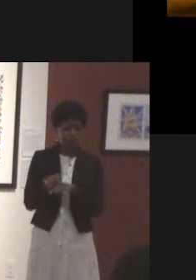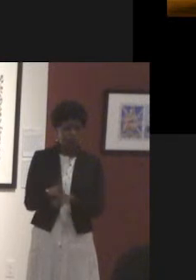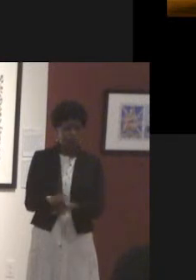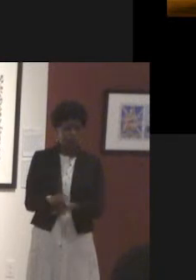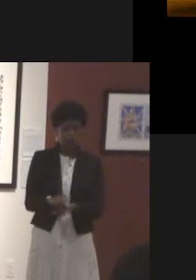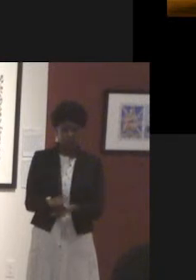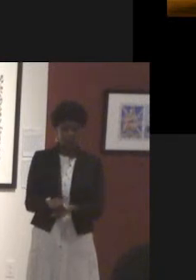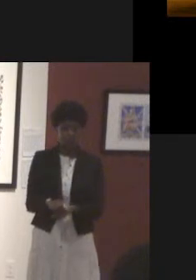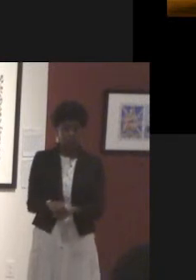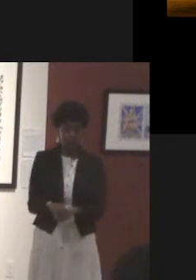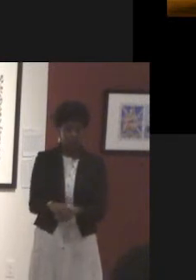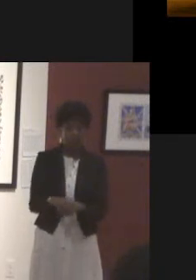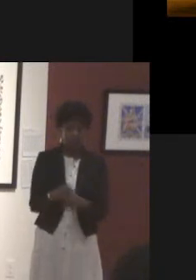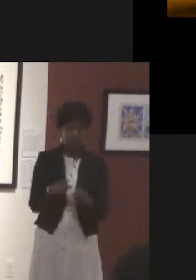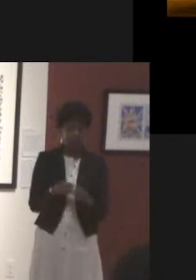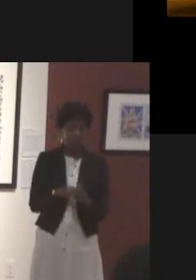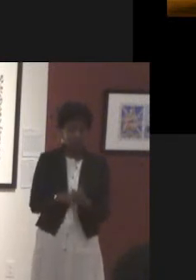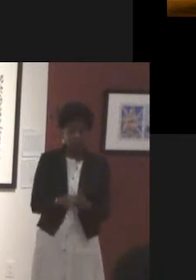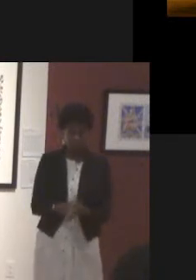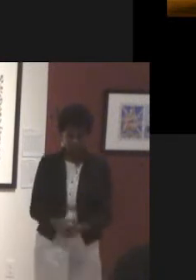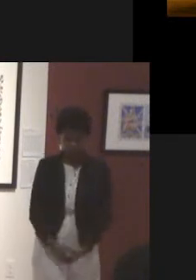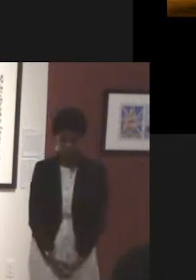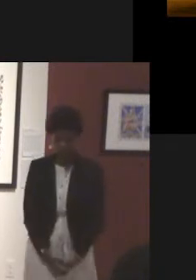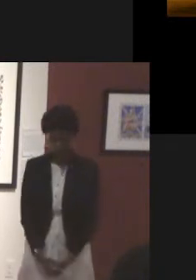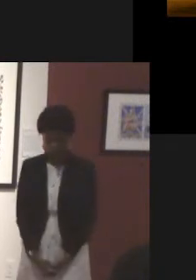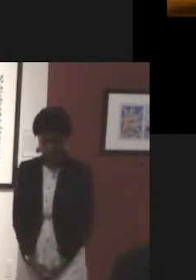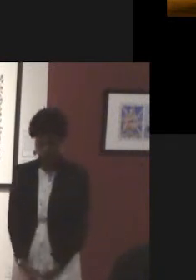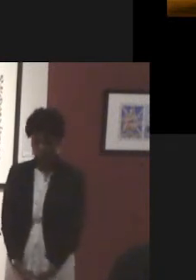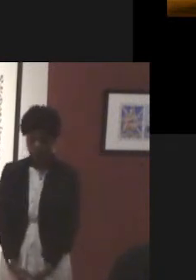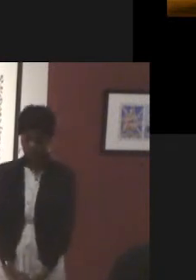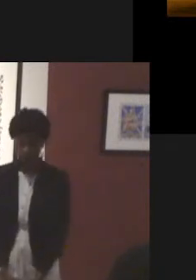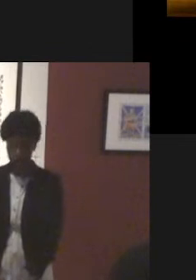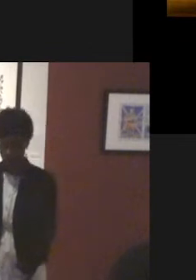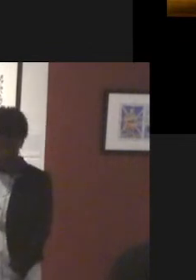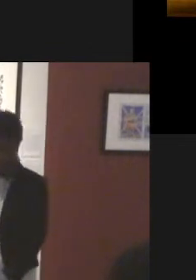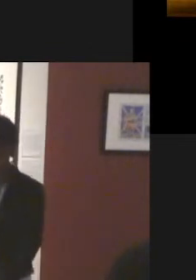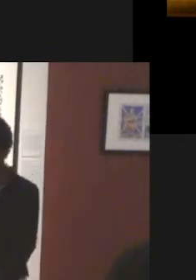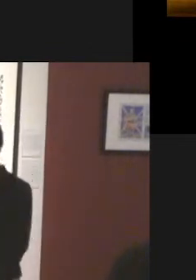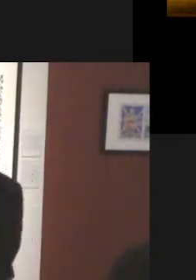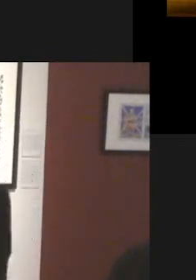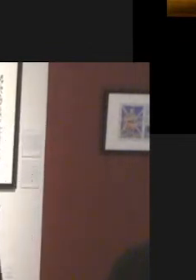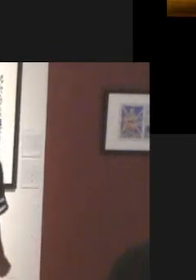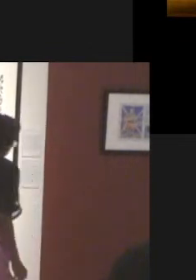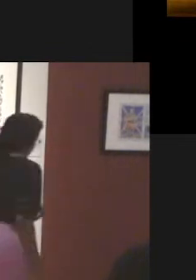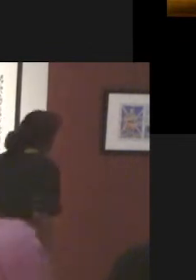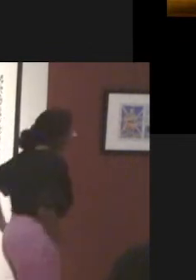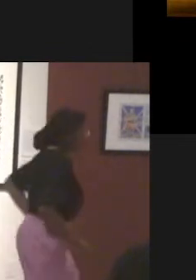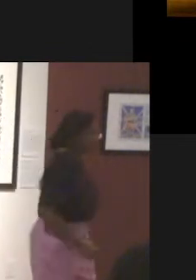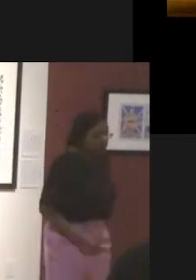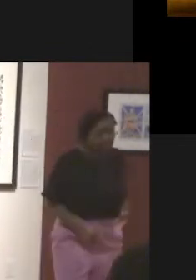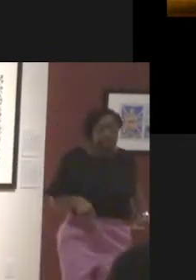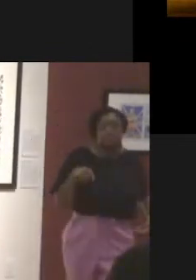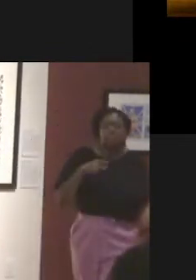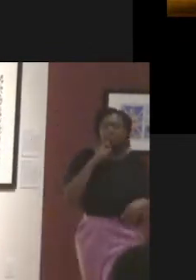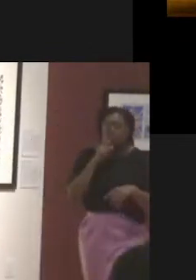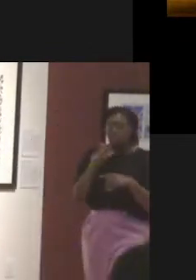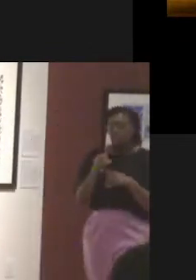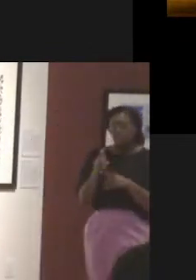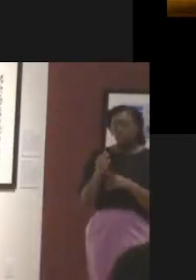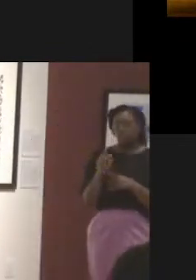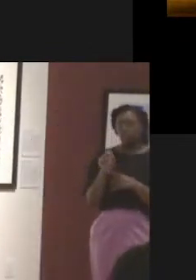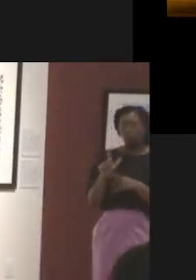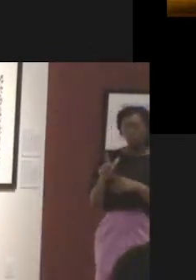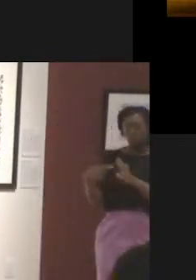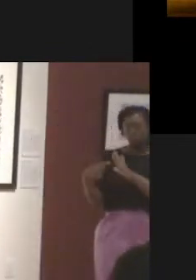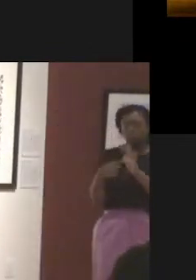by groups like the Student Nonviolent Coordinating Committee, the Black Panther Party, and the Marine Corps. This Is Not a Drill revealed